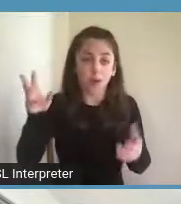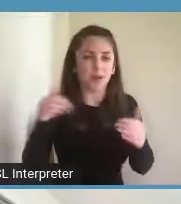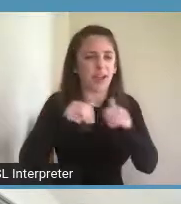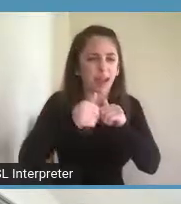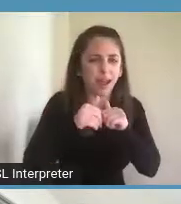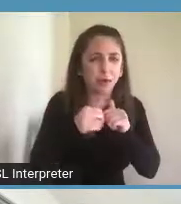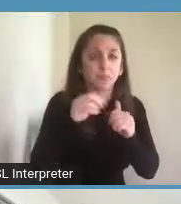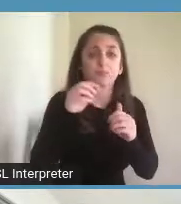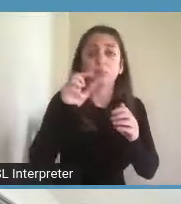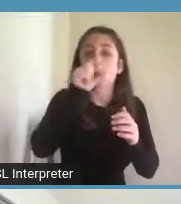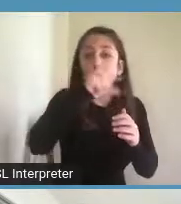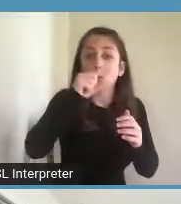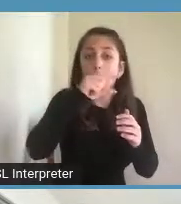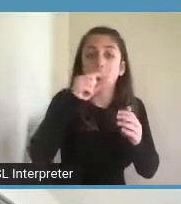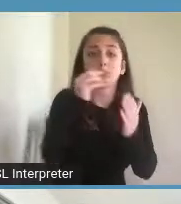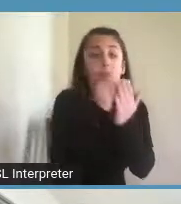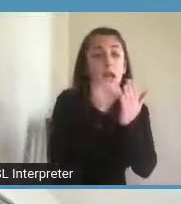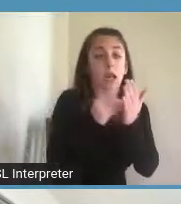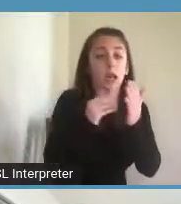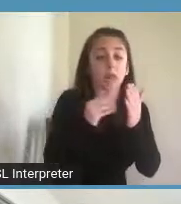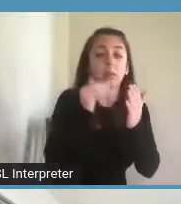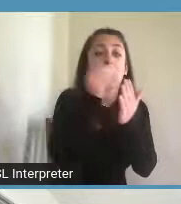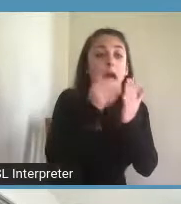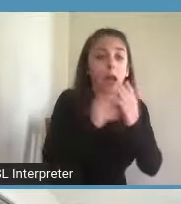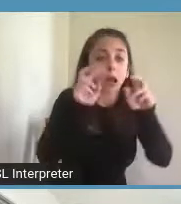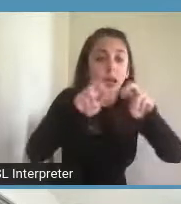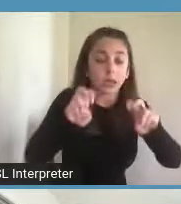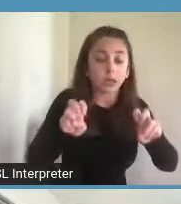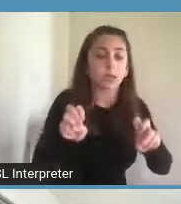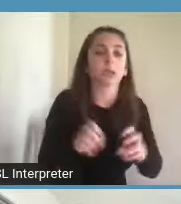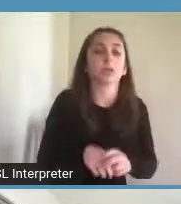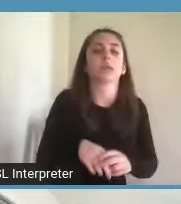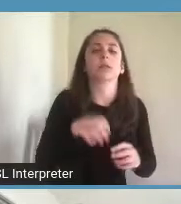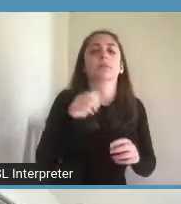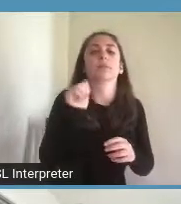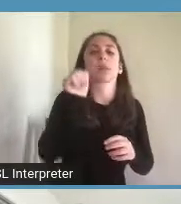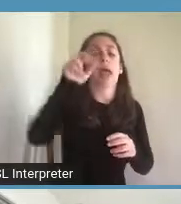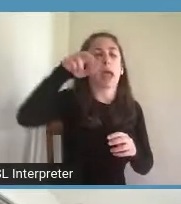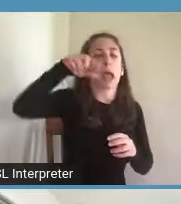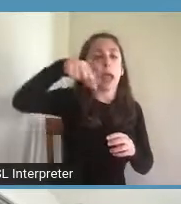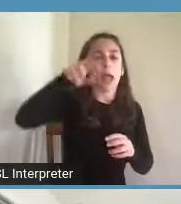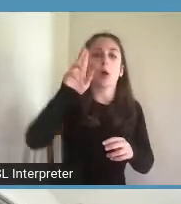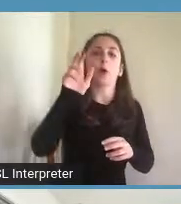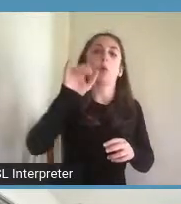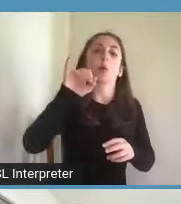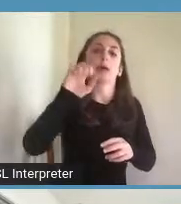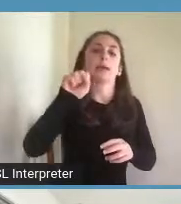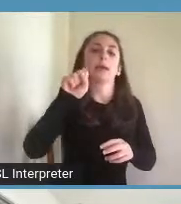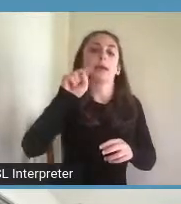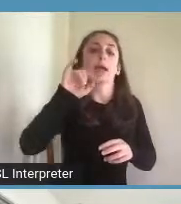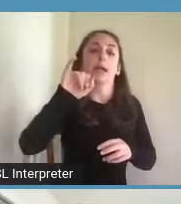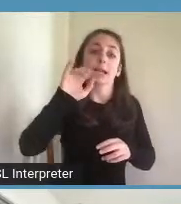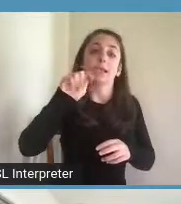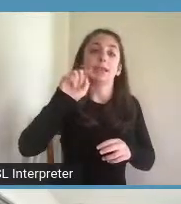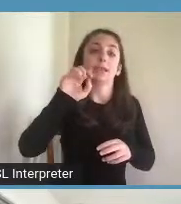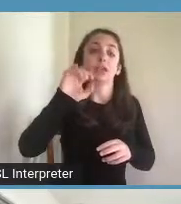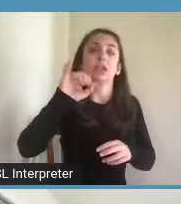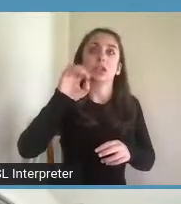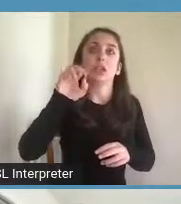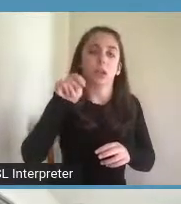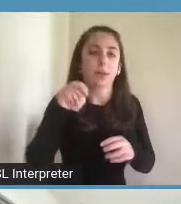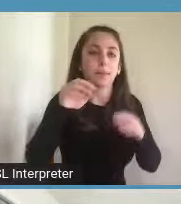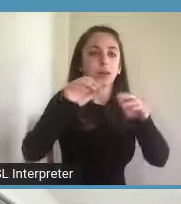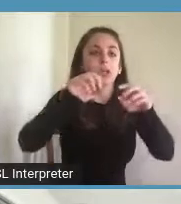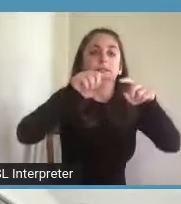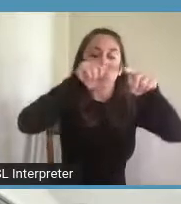to acquisition and then overview, you'll get a pie chart like this. And what I will say about this, the biggest pie chart